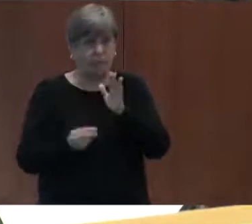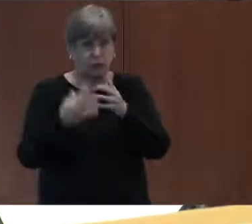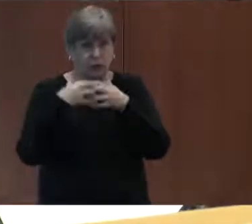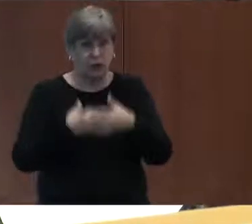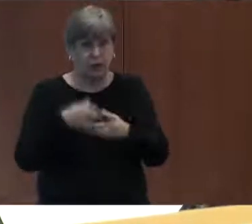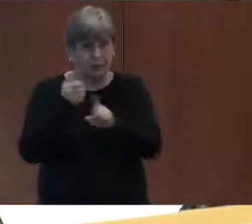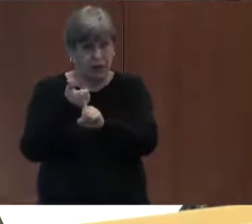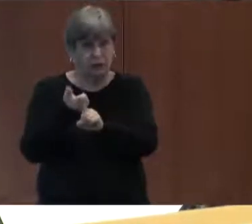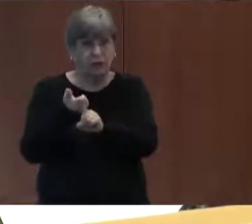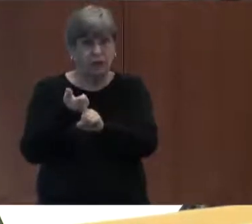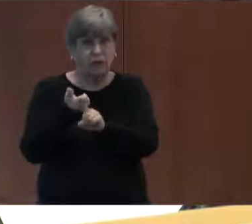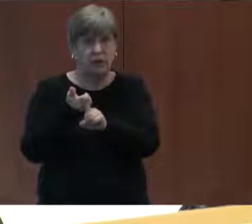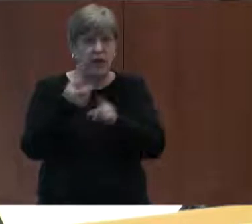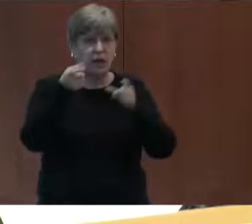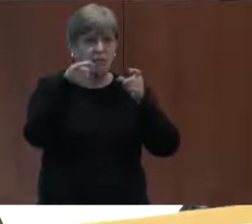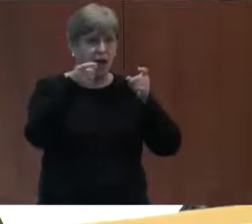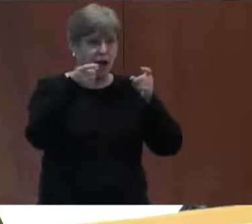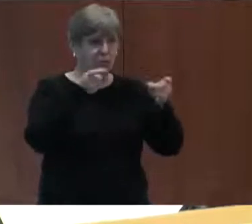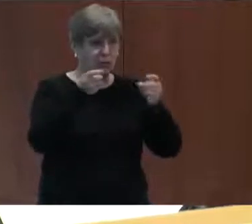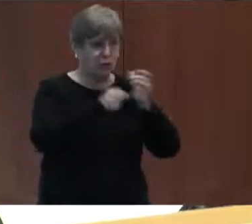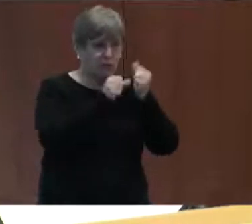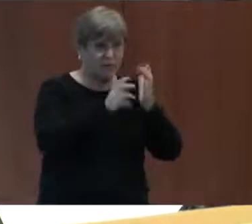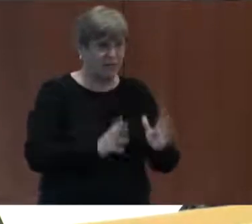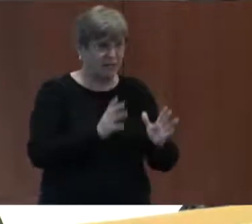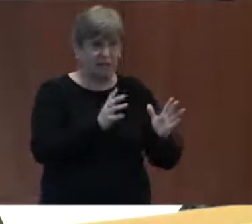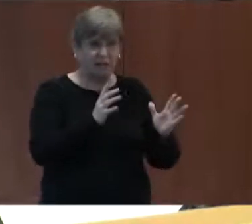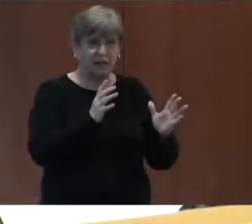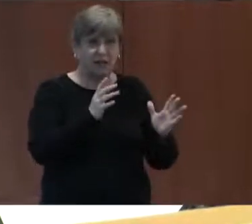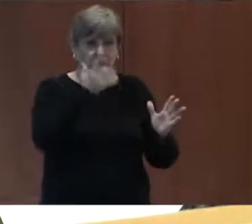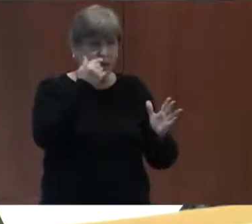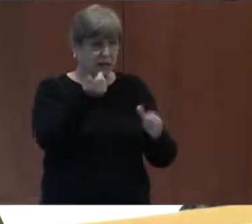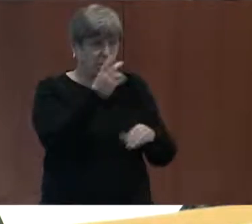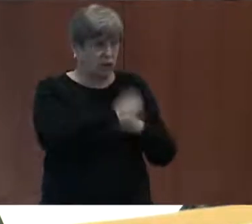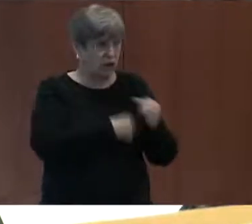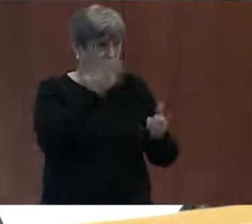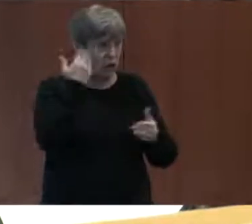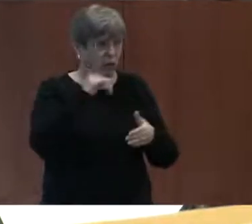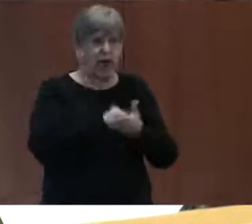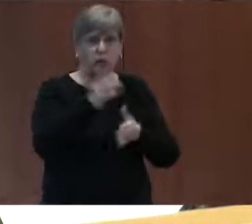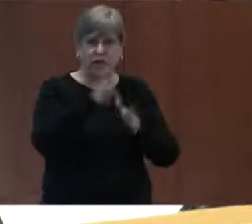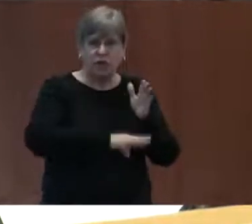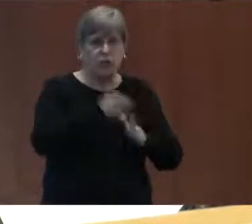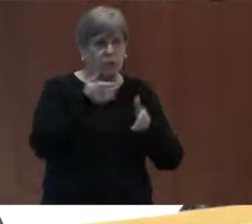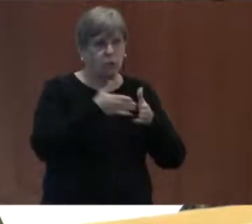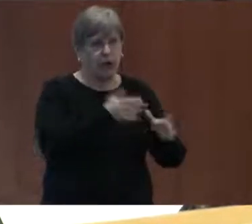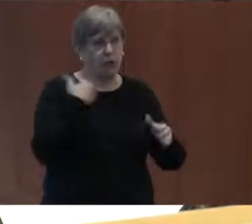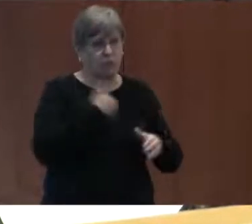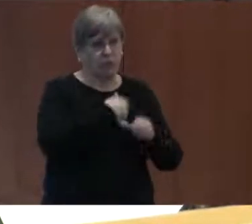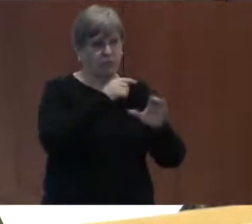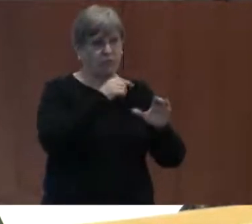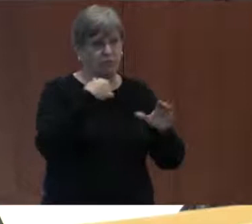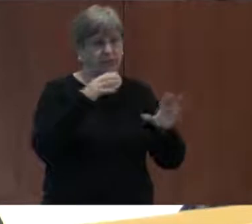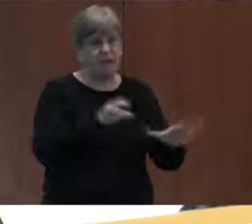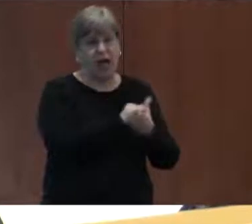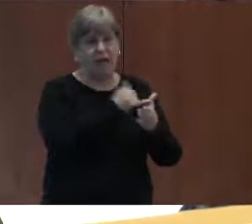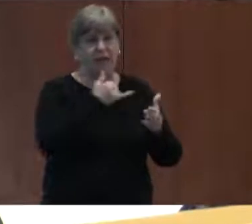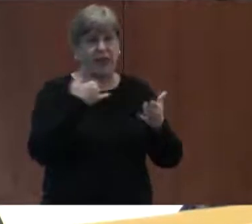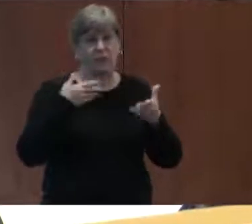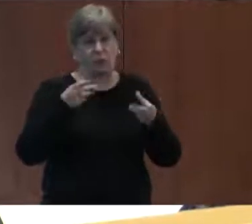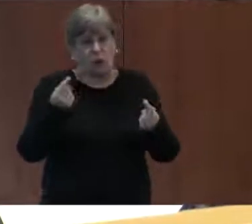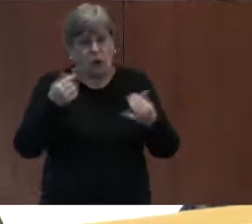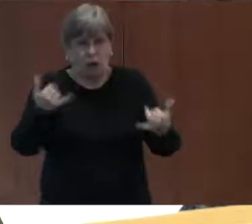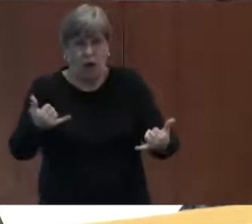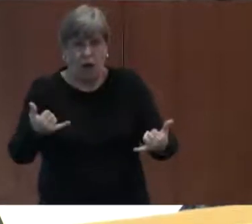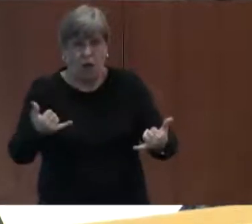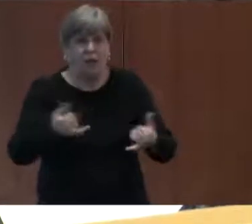in my administrative assistant's role, because a number of years ago that was the cheapest way to do it, and we've continued to do that. What I understand this